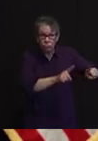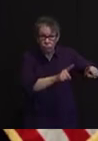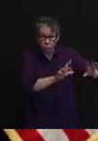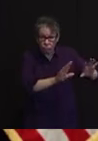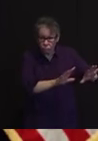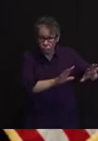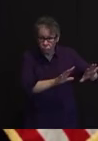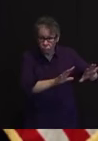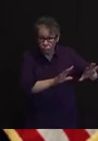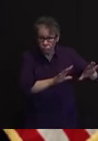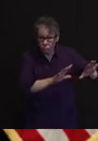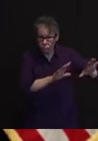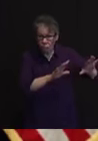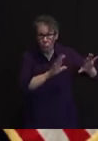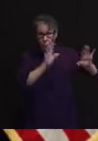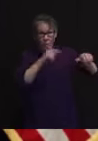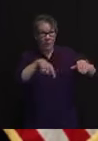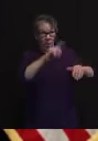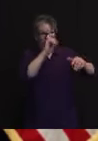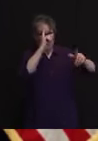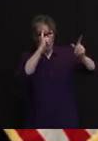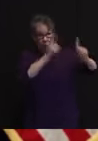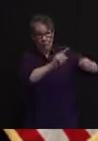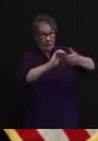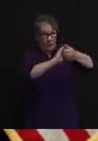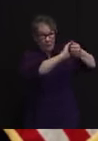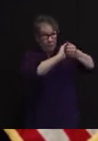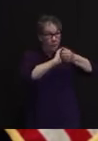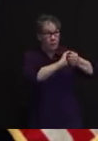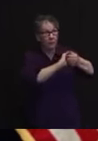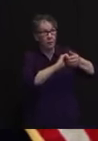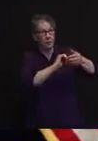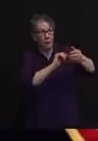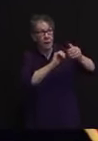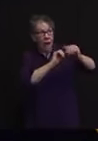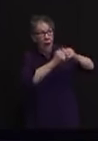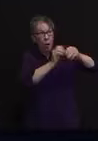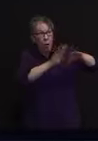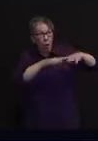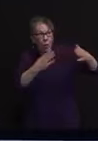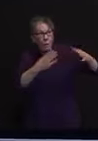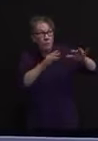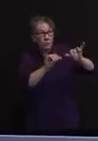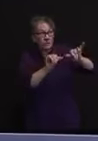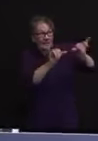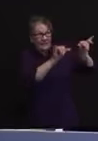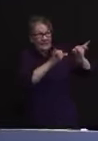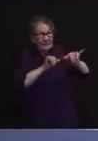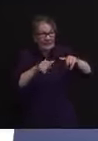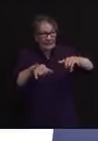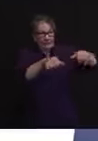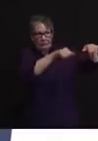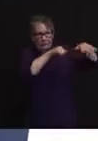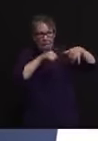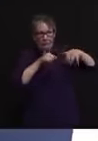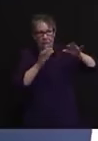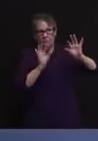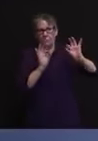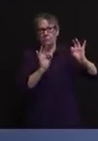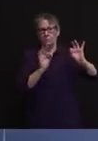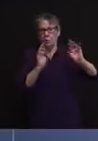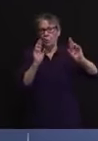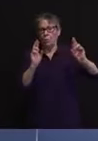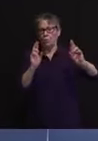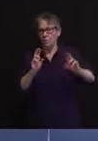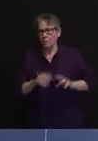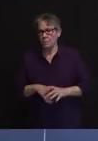federal government. Judy, please, and Ed, please correct the record, and any commentary you have in particular on the so-called